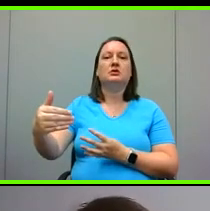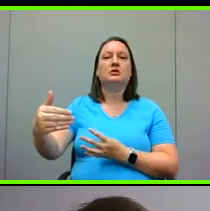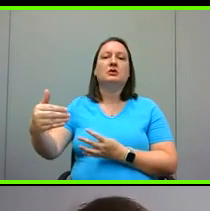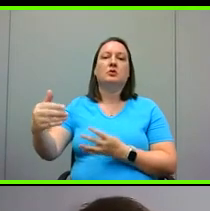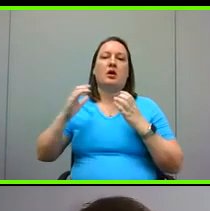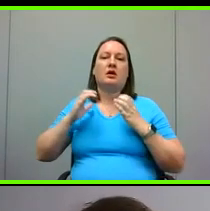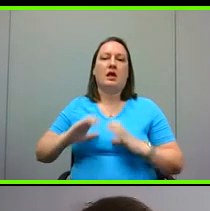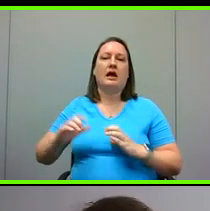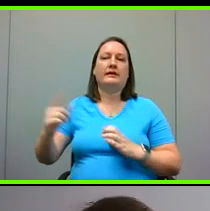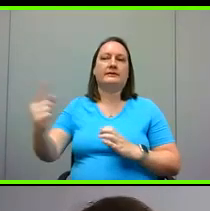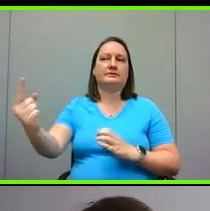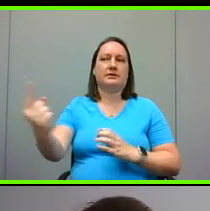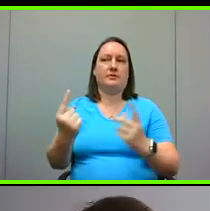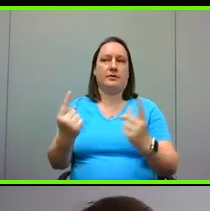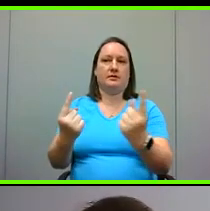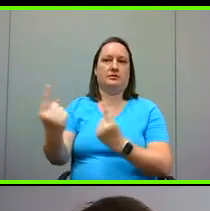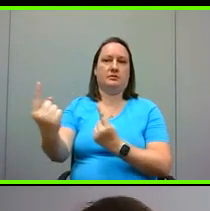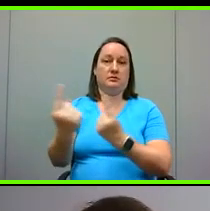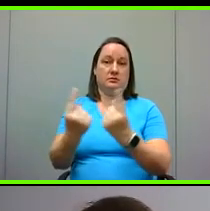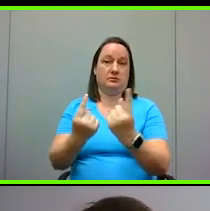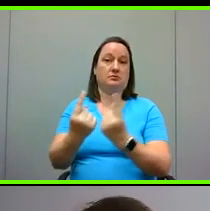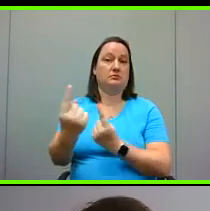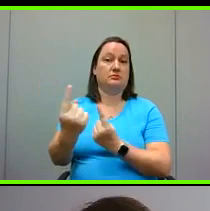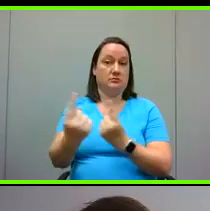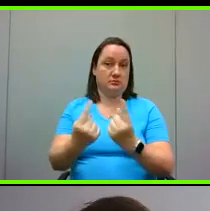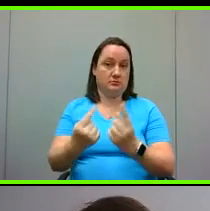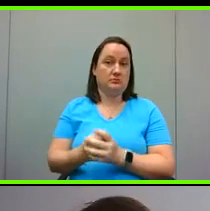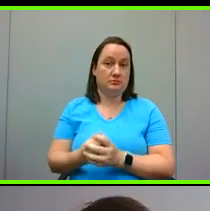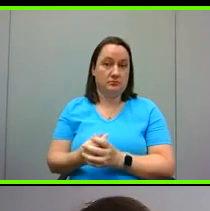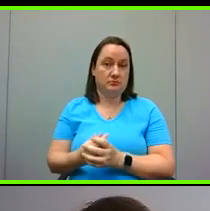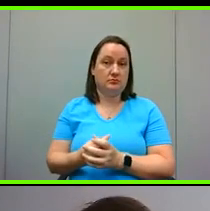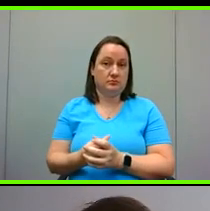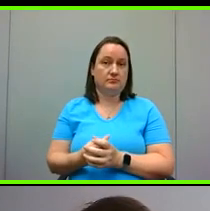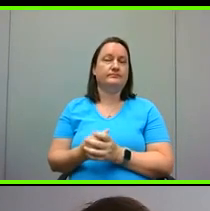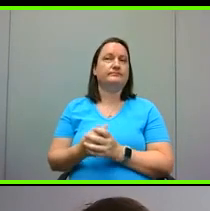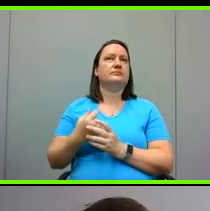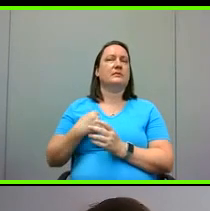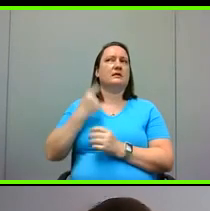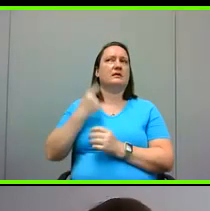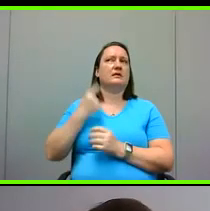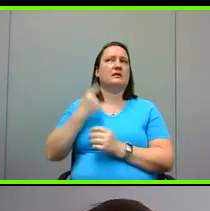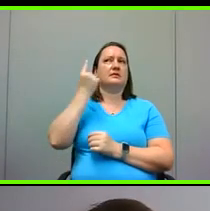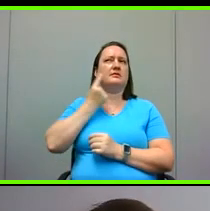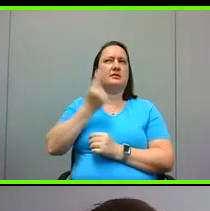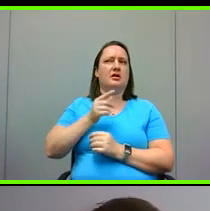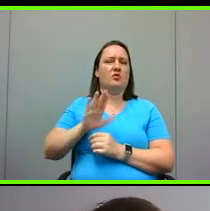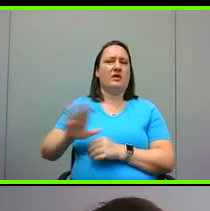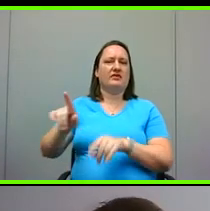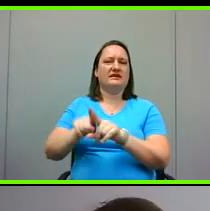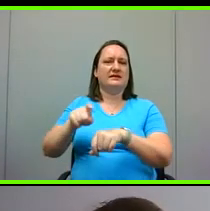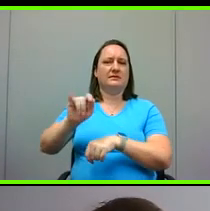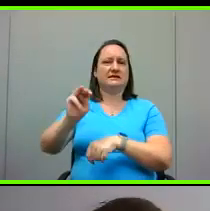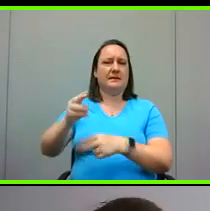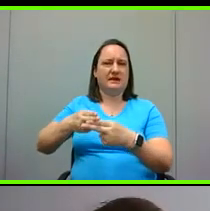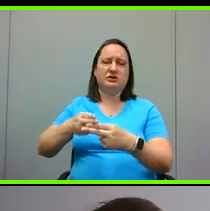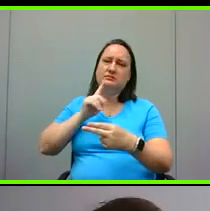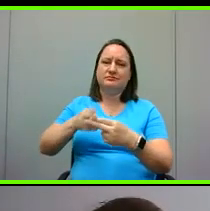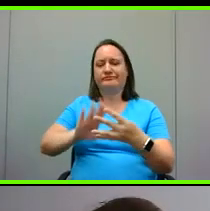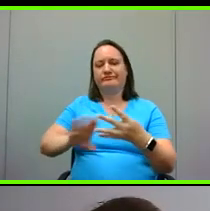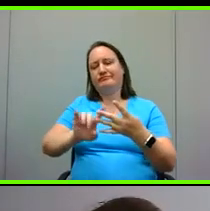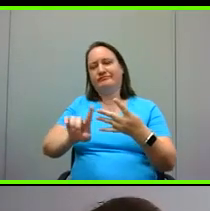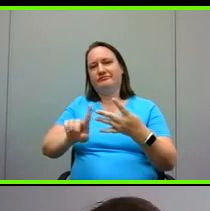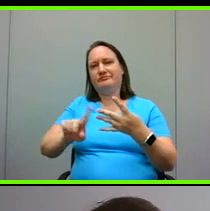face. And I was thinking about the same time that Tim's talking about, somewhere around the middle of September. And then the